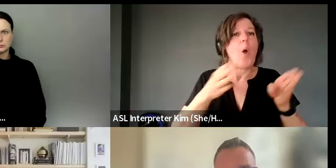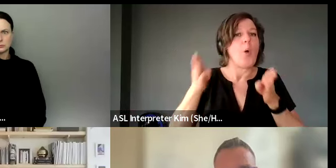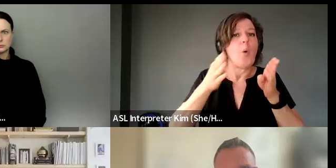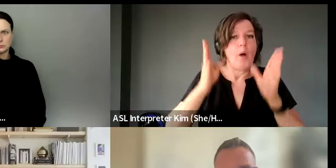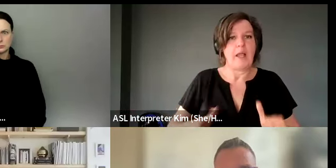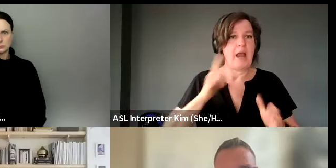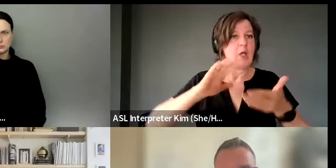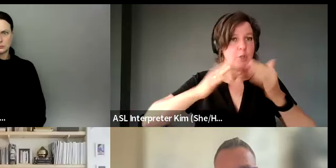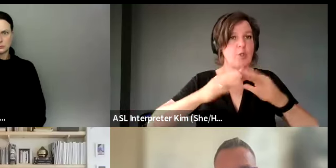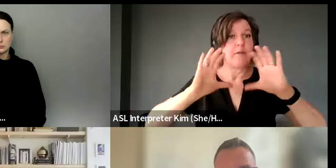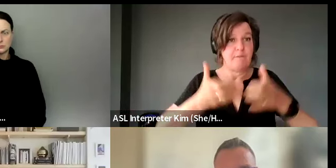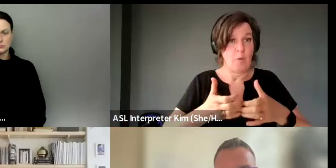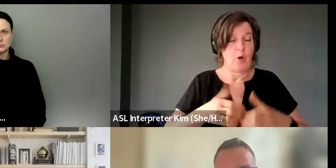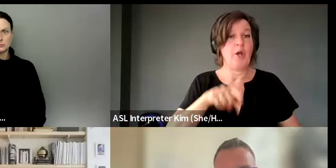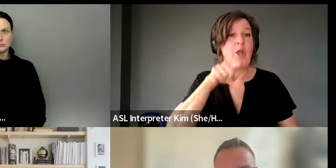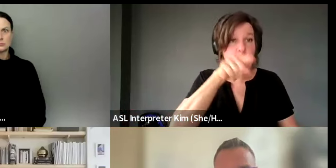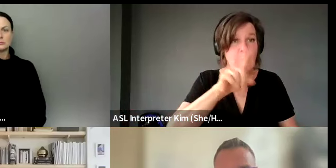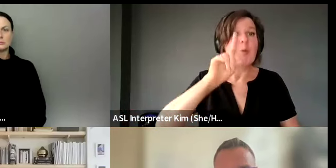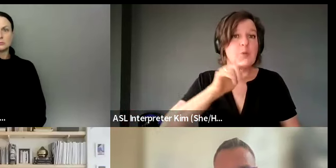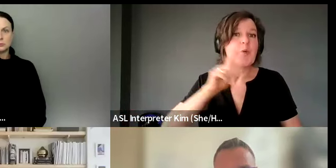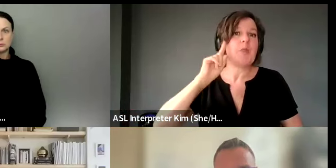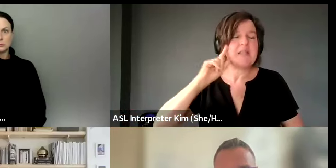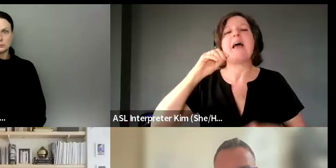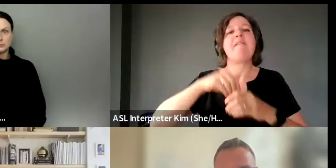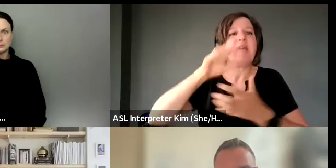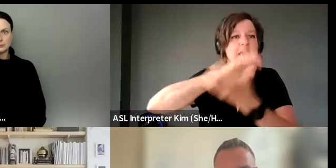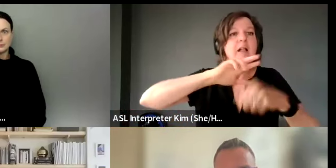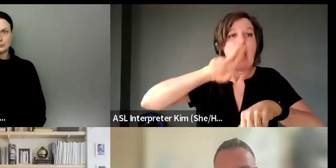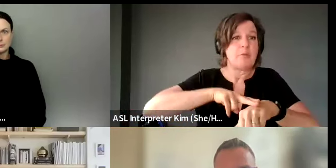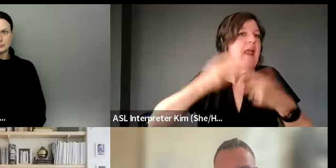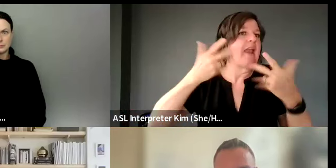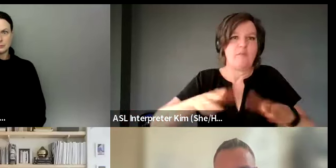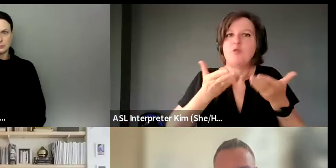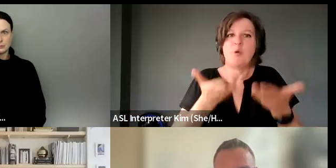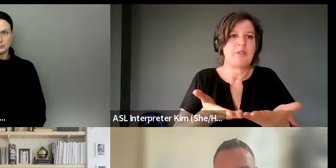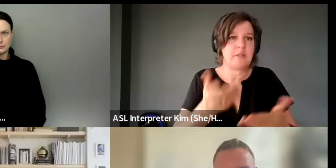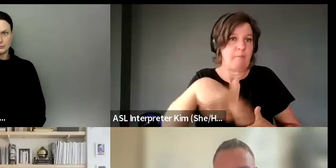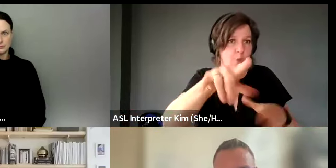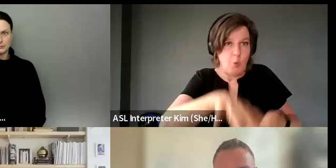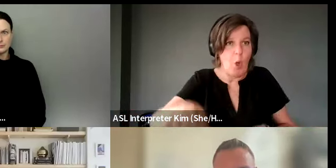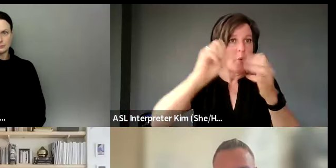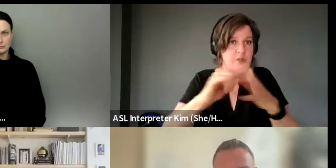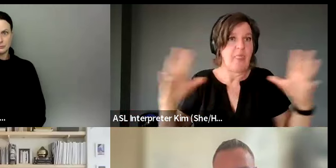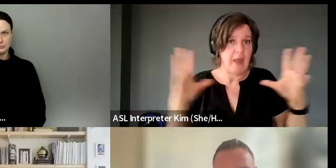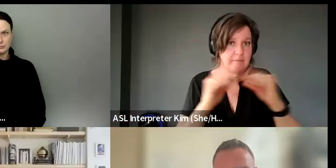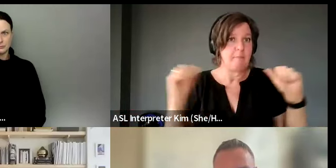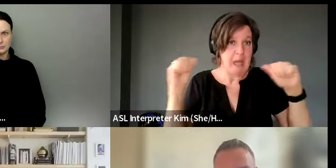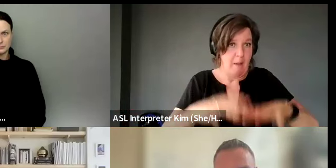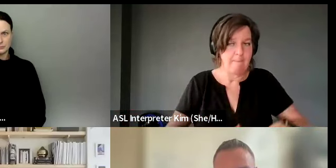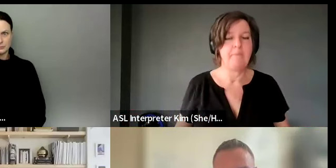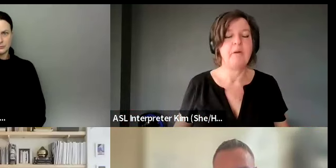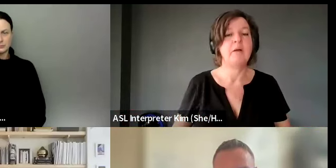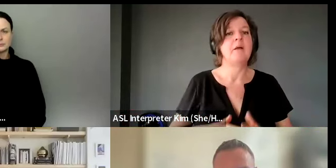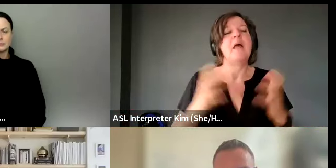ones who do the Deaf and Cloud Native meetup. So it is something that already exists, right? And then we have lots of different teams working on